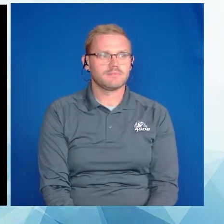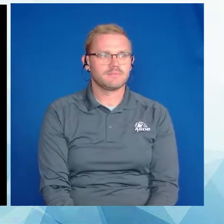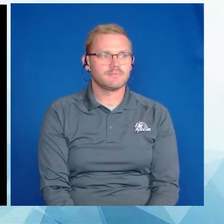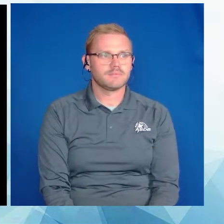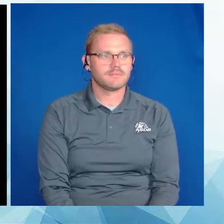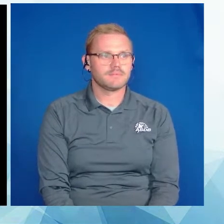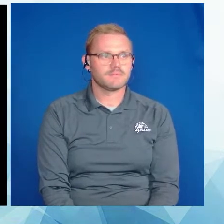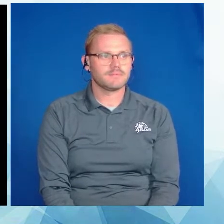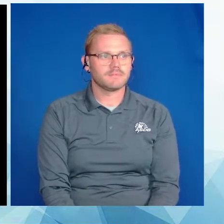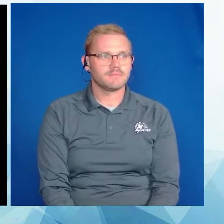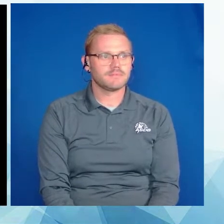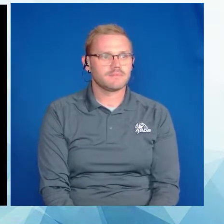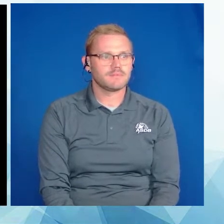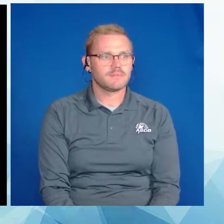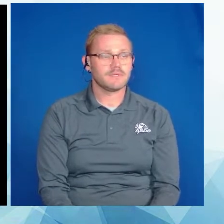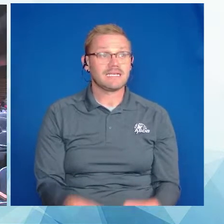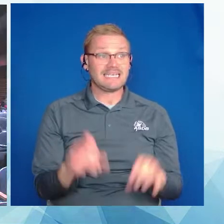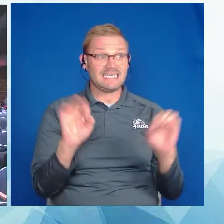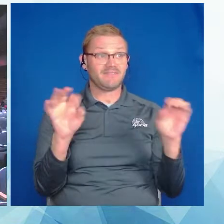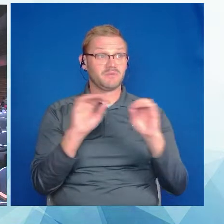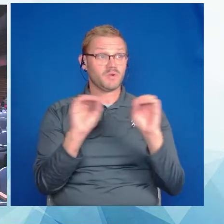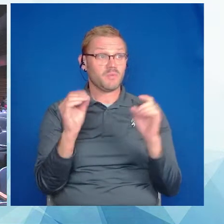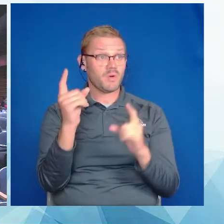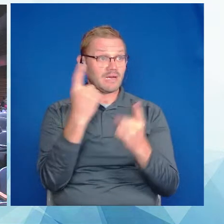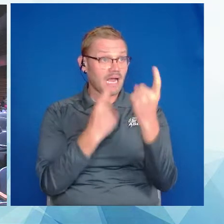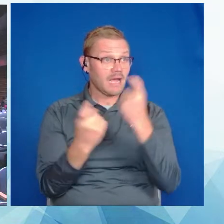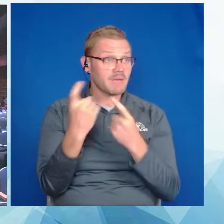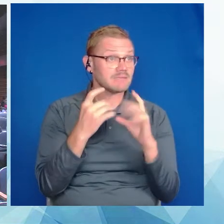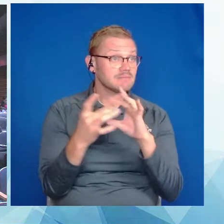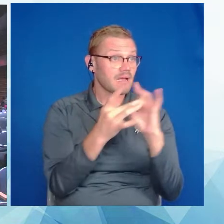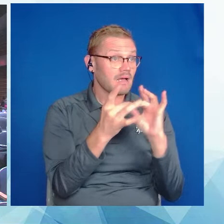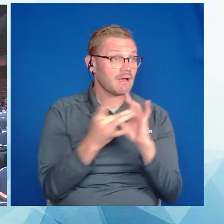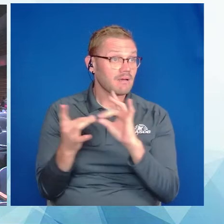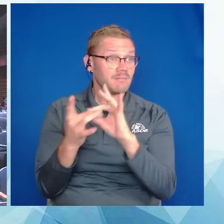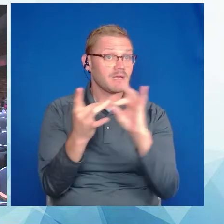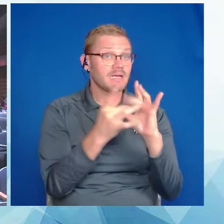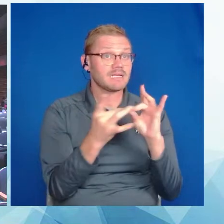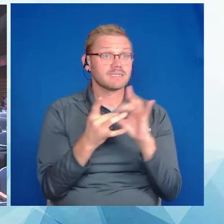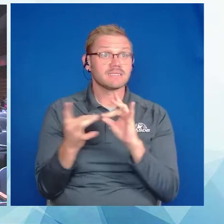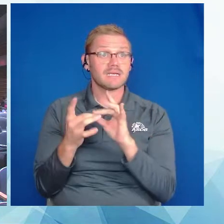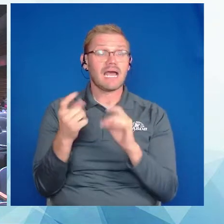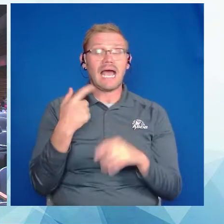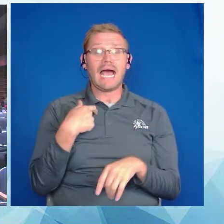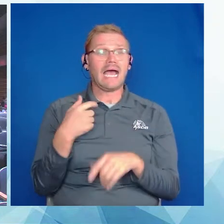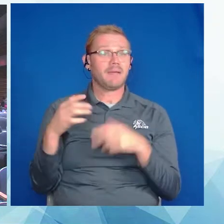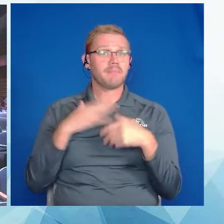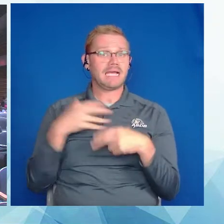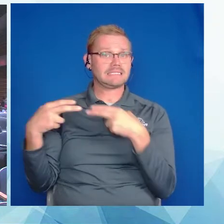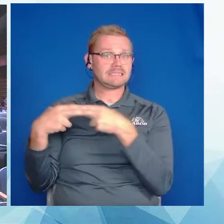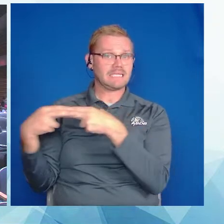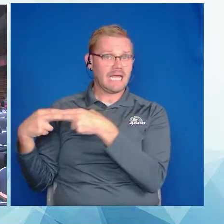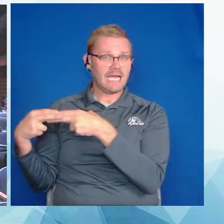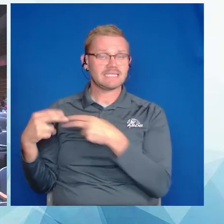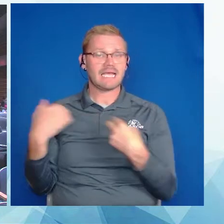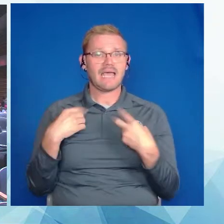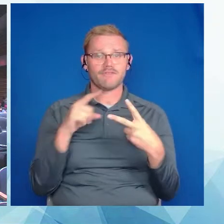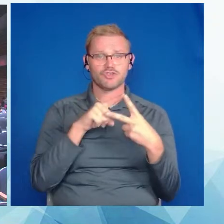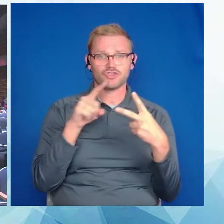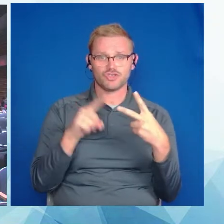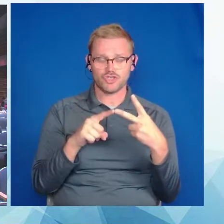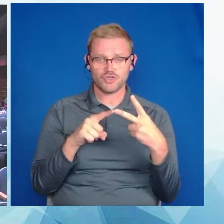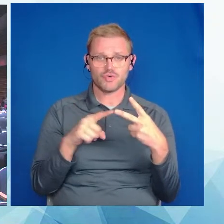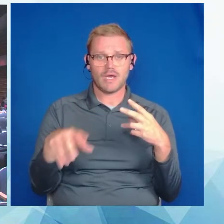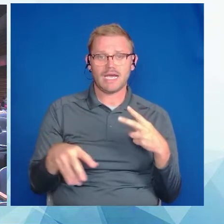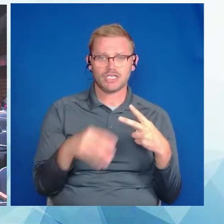I think if there's no further questions, I did on the outline put 2